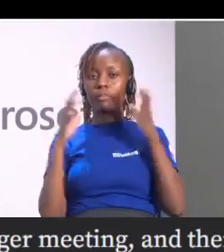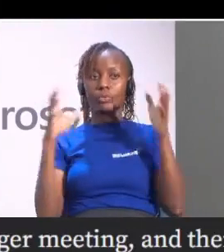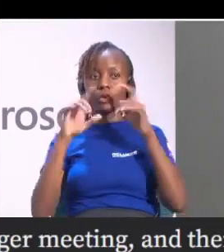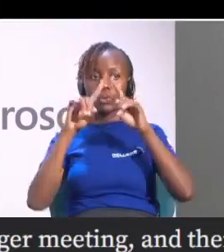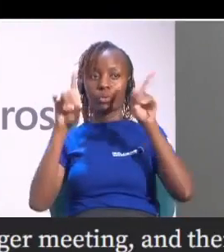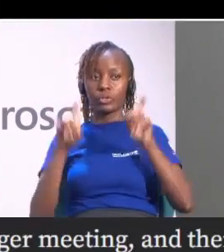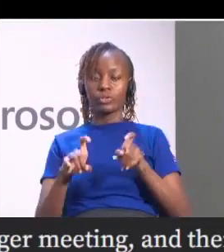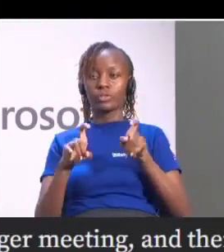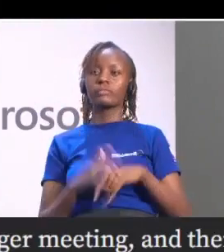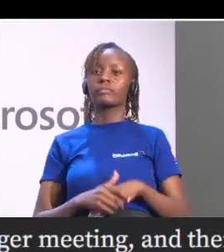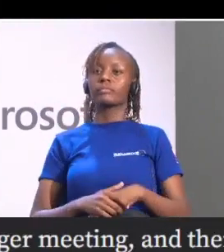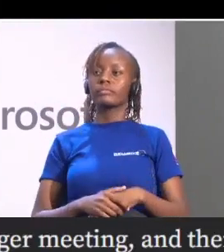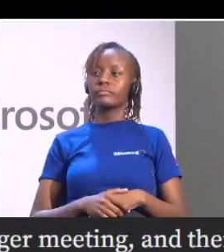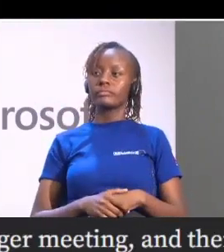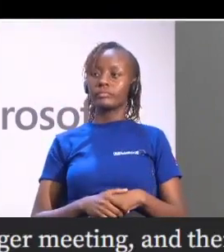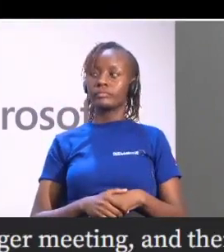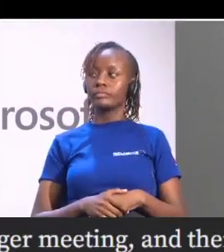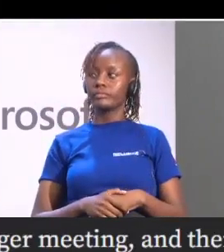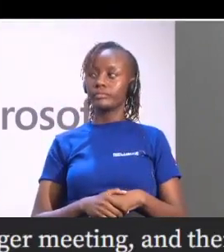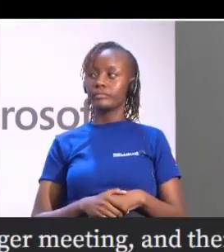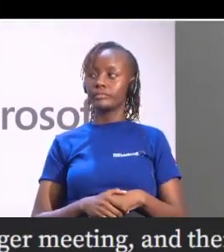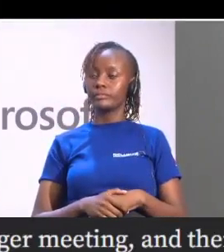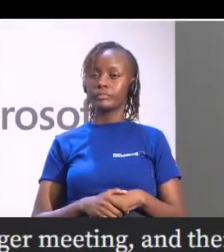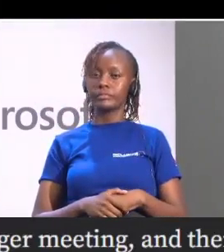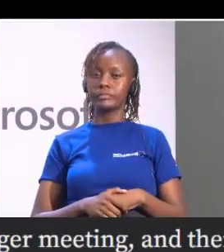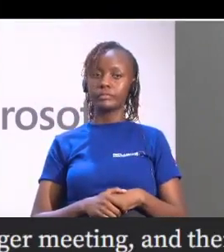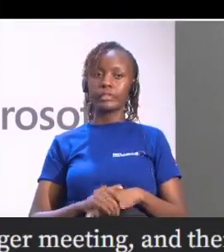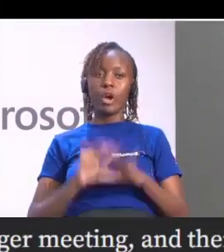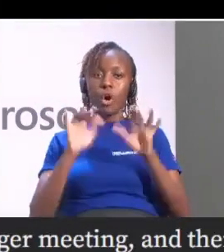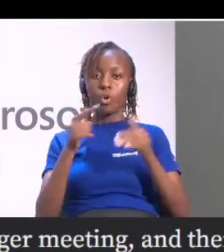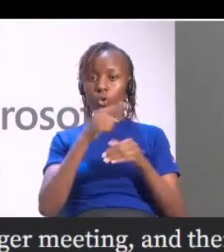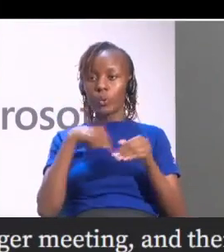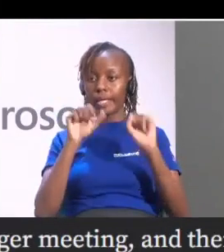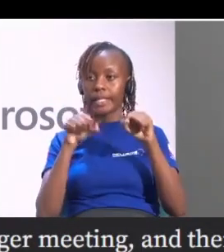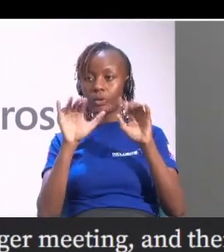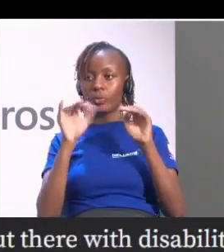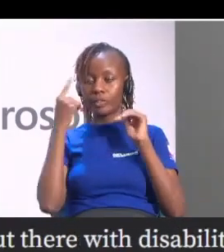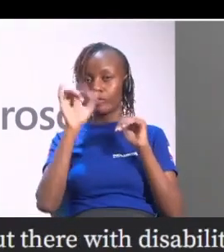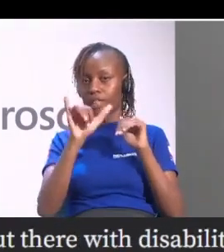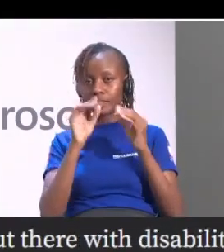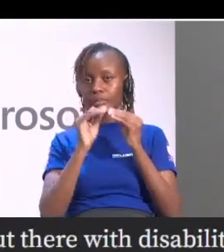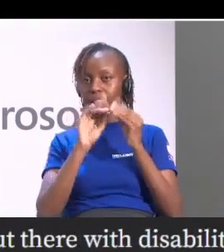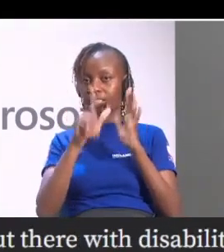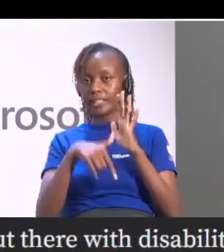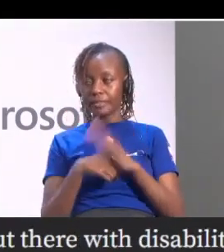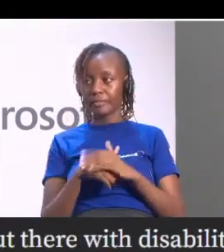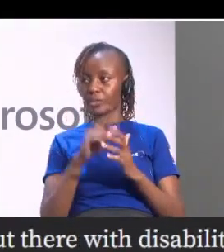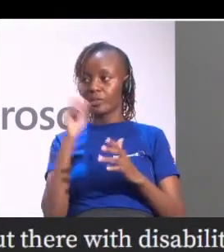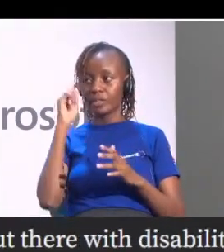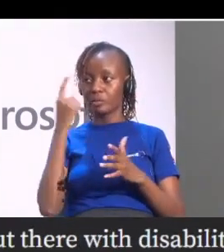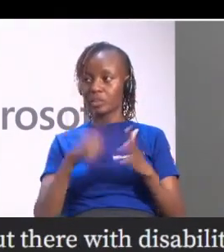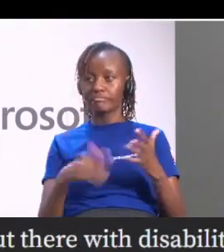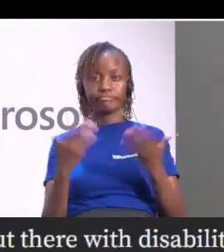questions, and maybe you could just throw some names out, or we could wait till we have that meeting. Any thoughts on